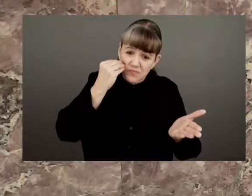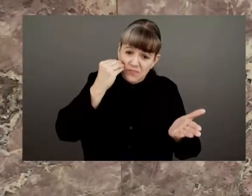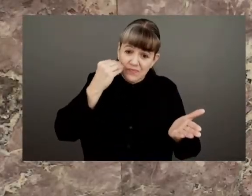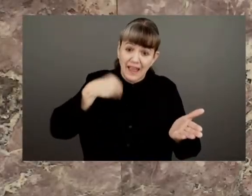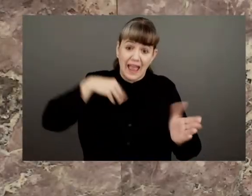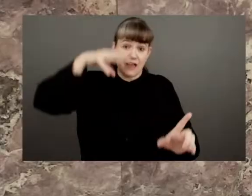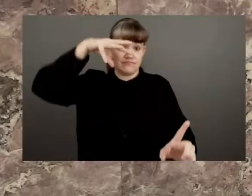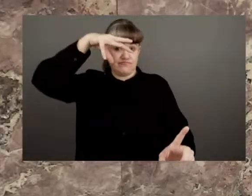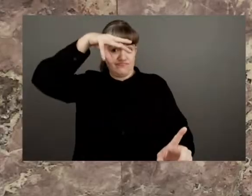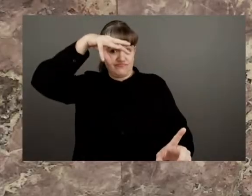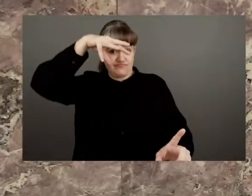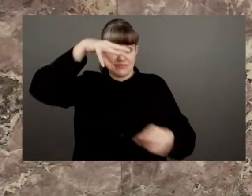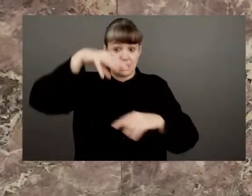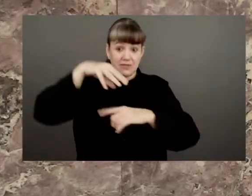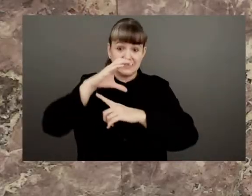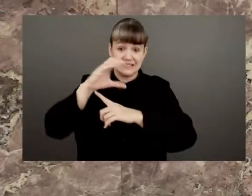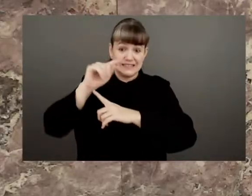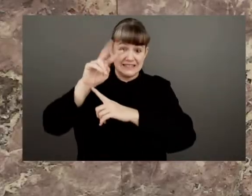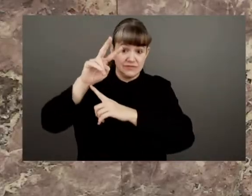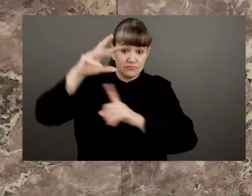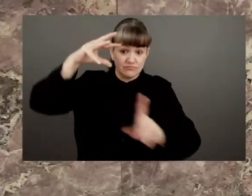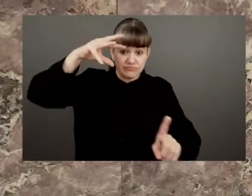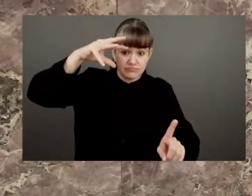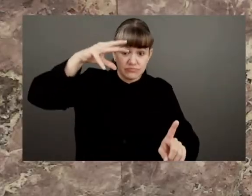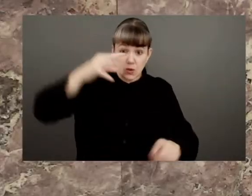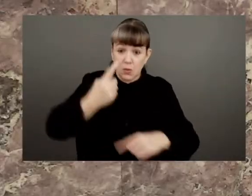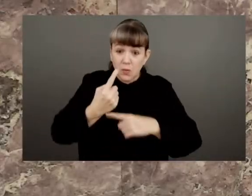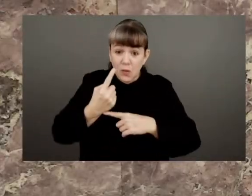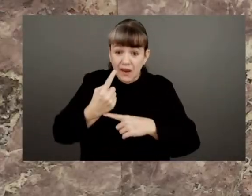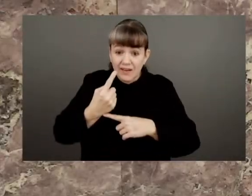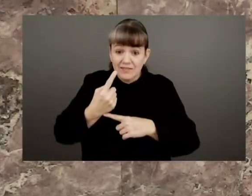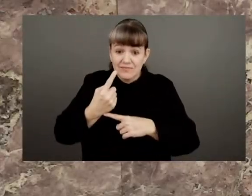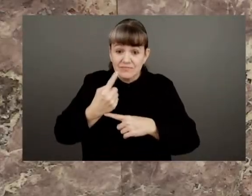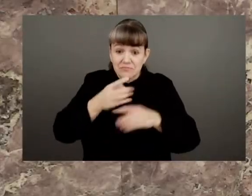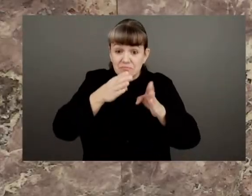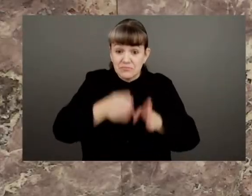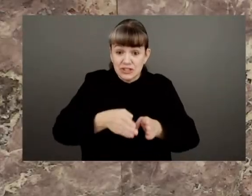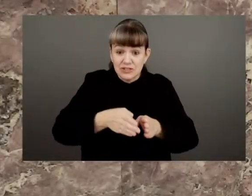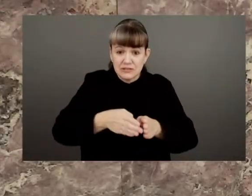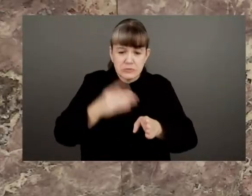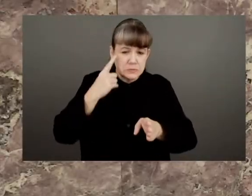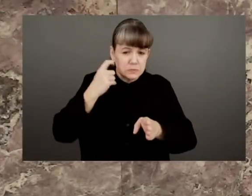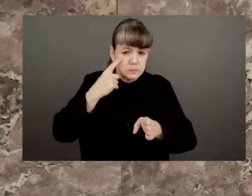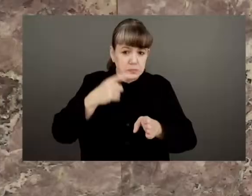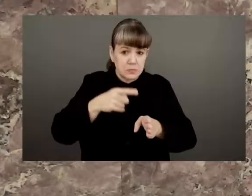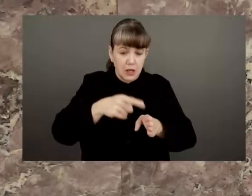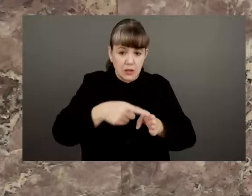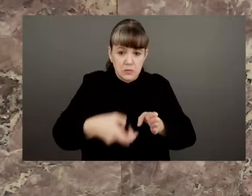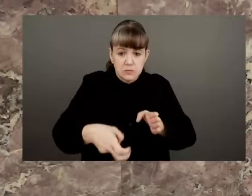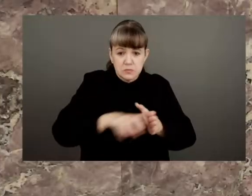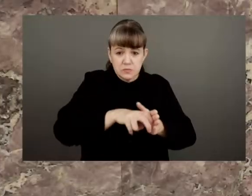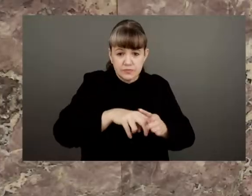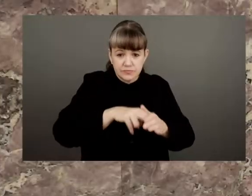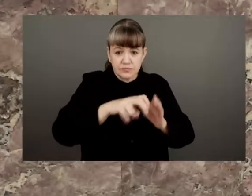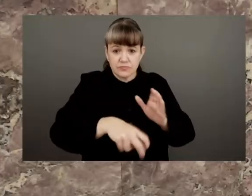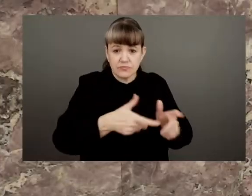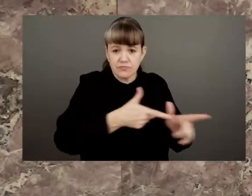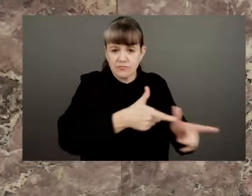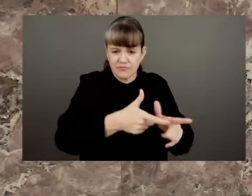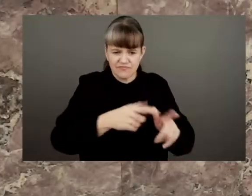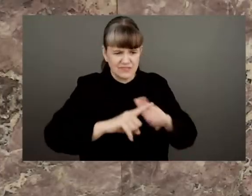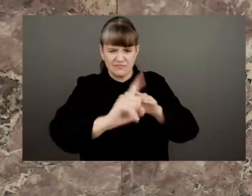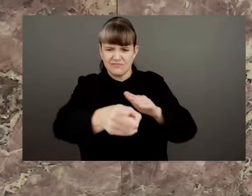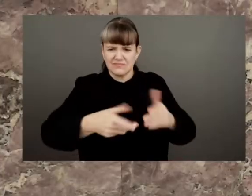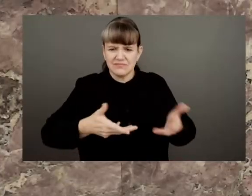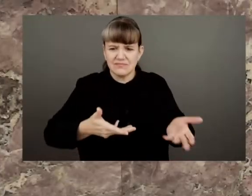Another violent eruption linked to an extortion investigation. Why has this government allowed Delta to become a place where